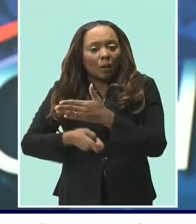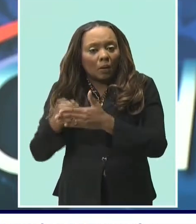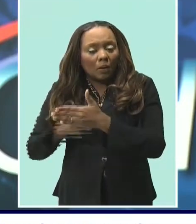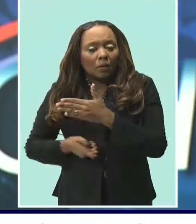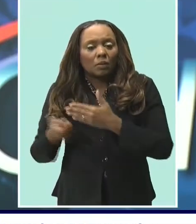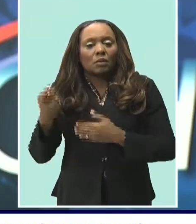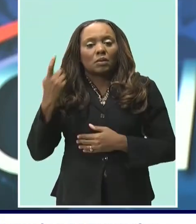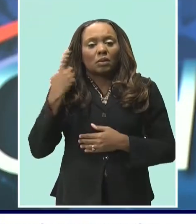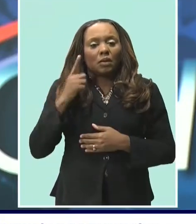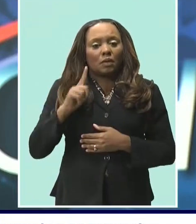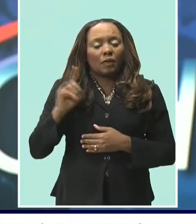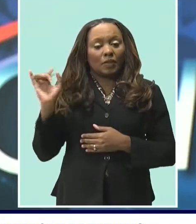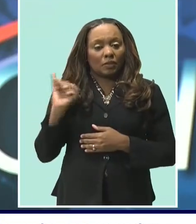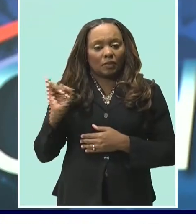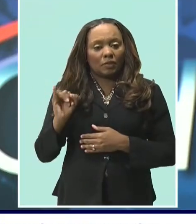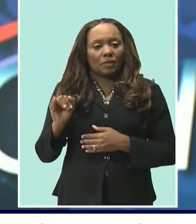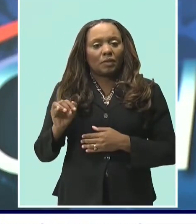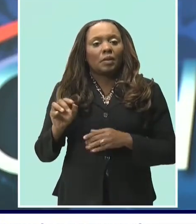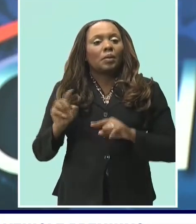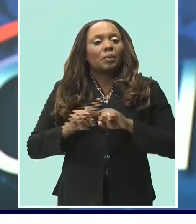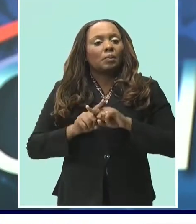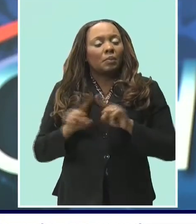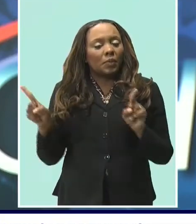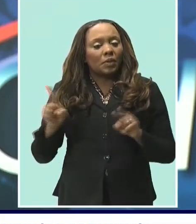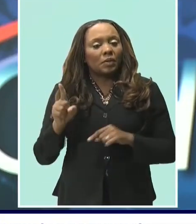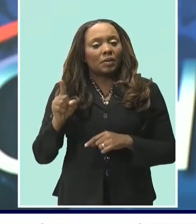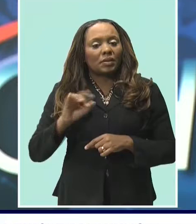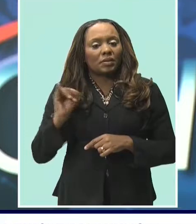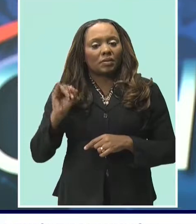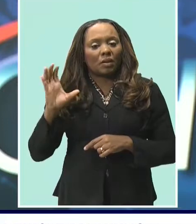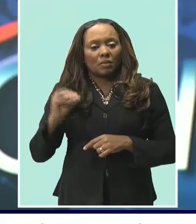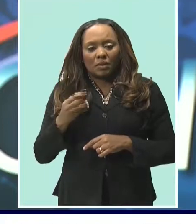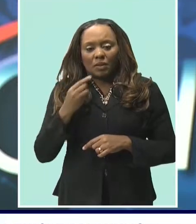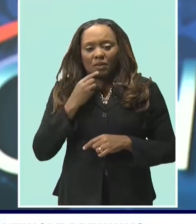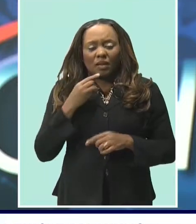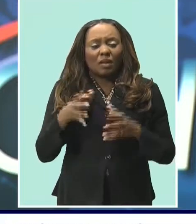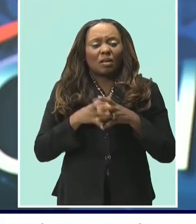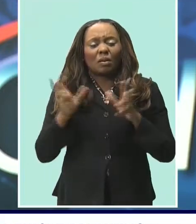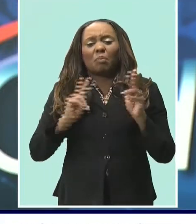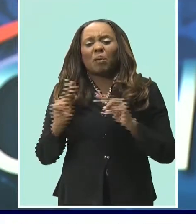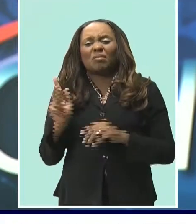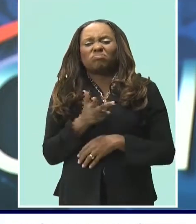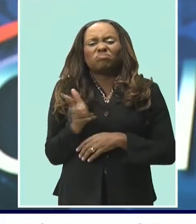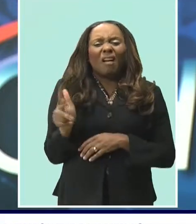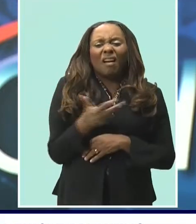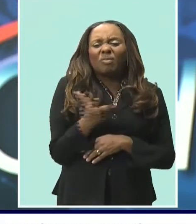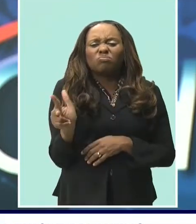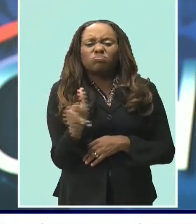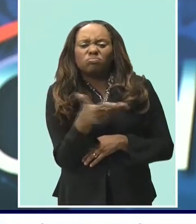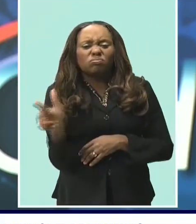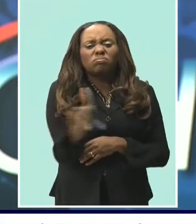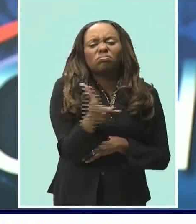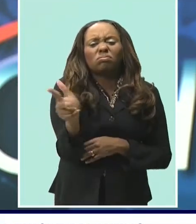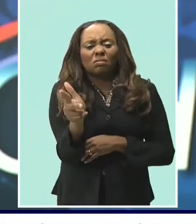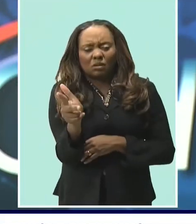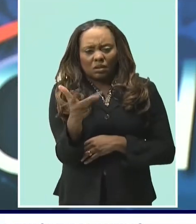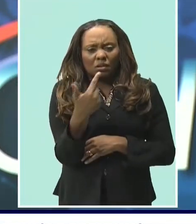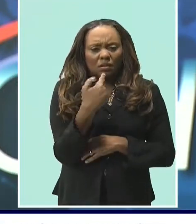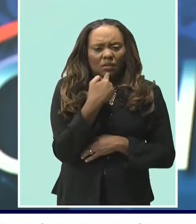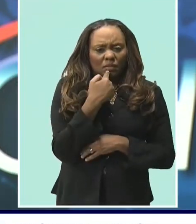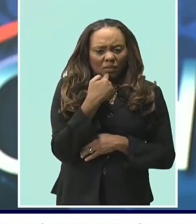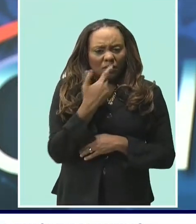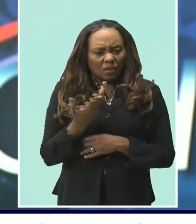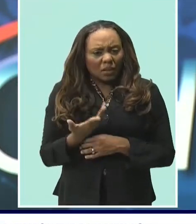Manager of Cooperators General Insurance Anton Lovell says there's concern about the reckless behavior displayed by some motorists.